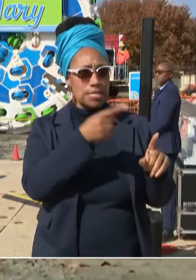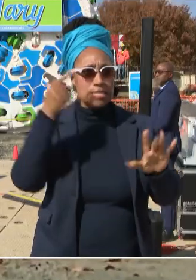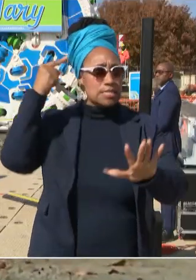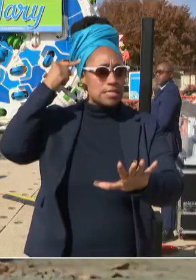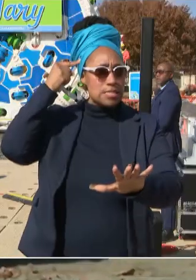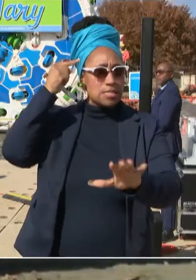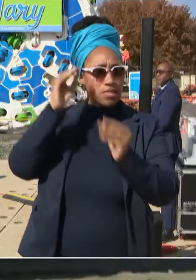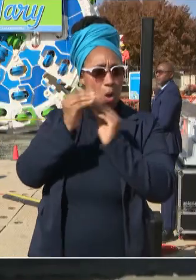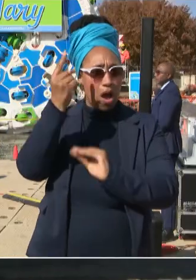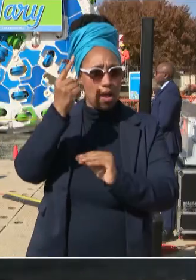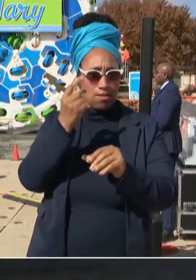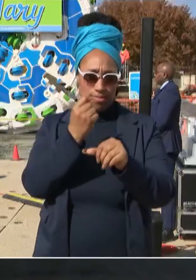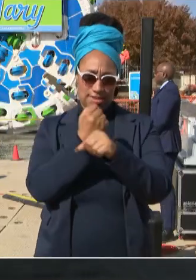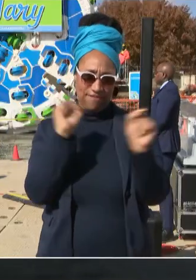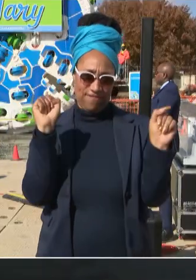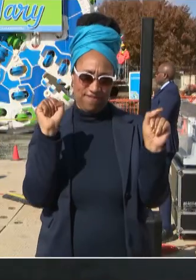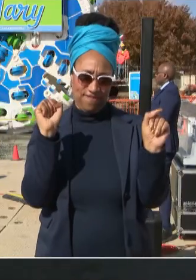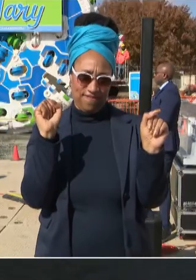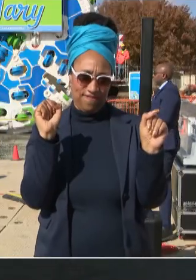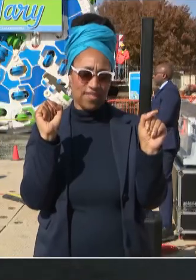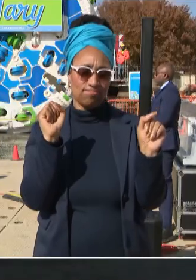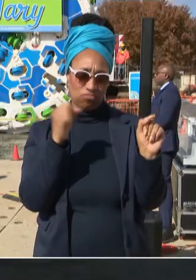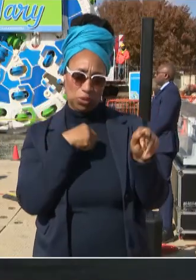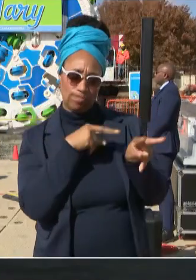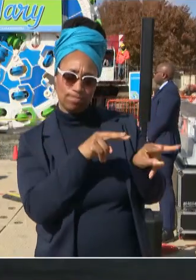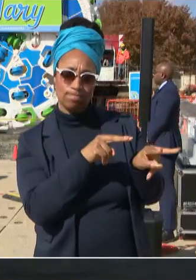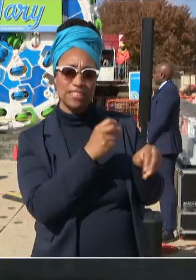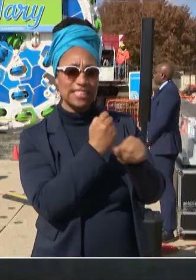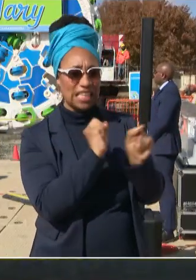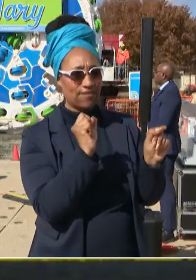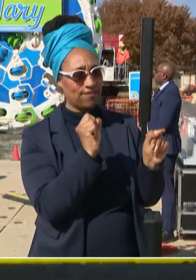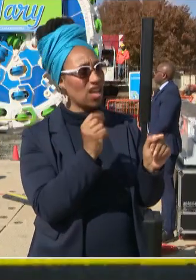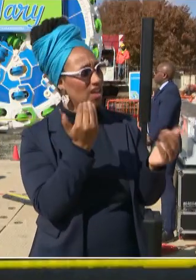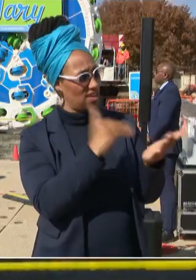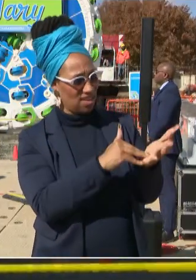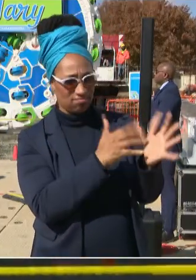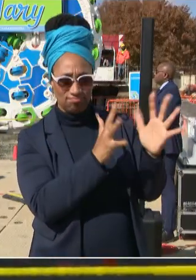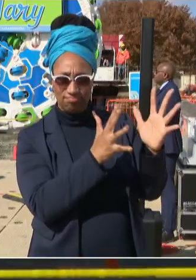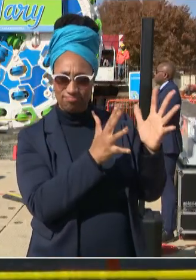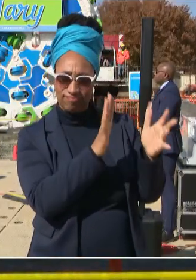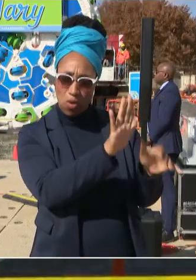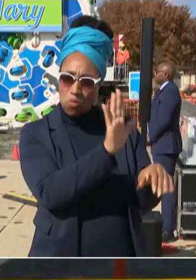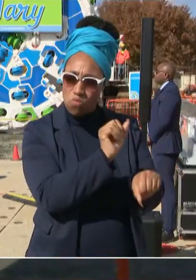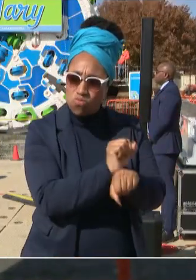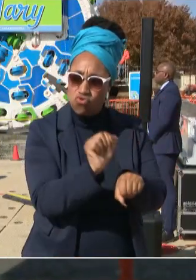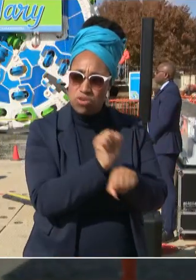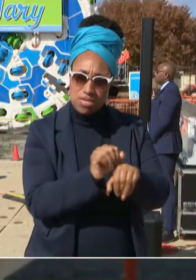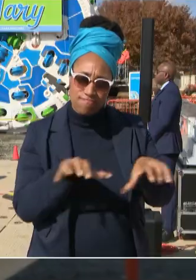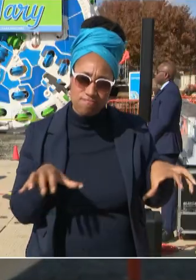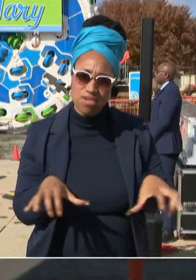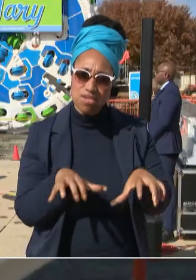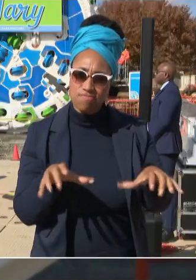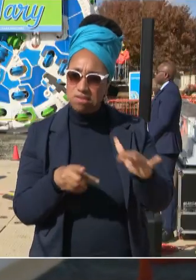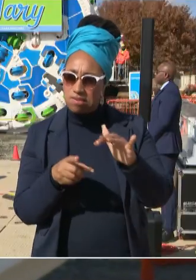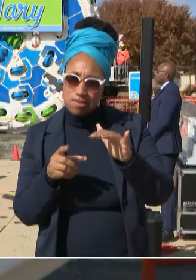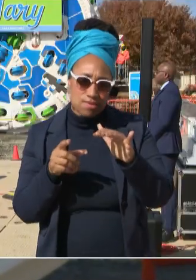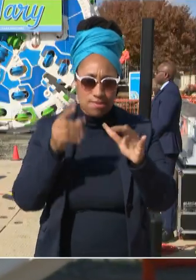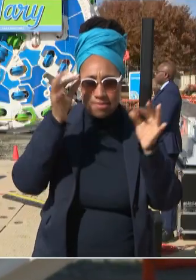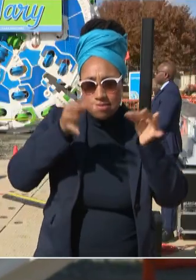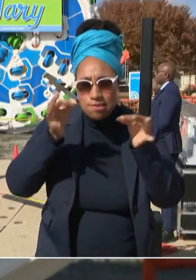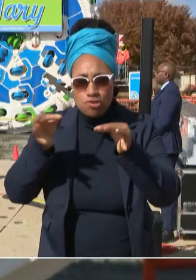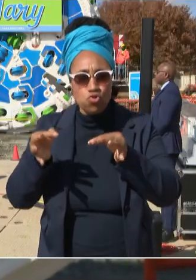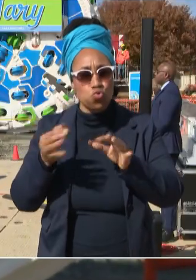I want to applaud them and thank them all for what they do. The work they are doing is our commitment to the clean waterways